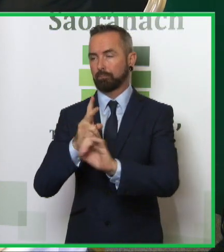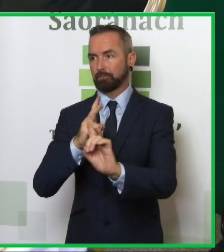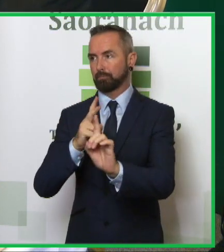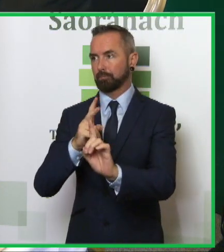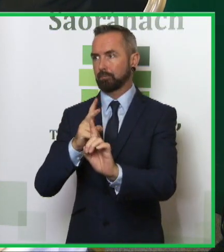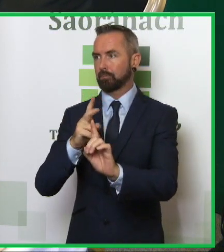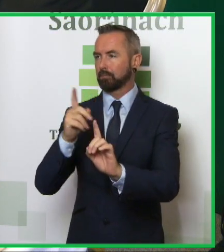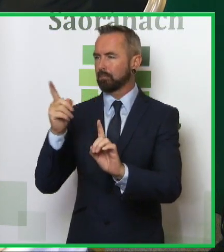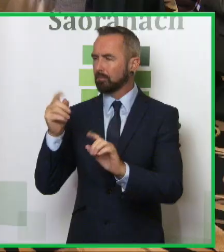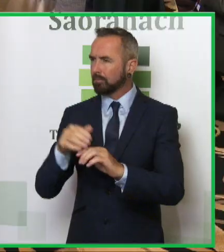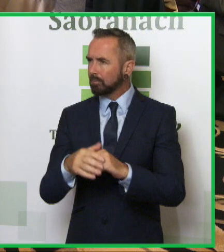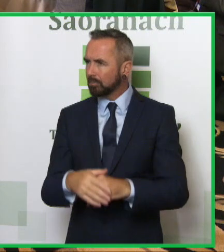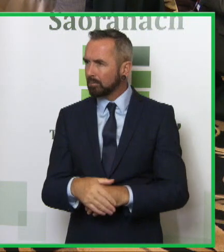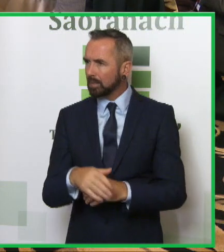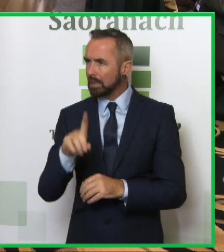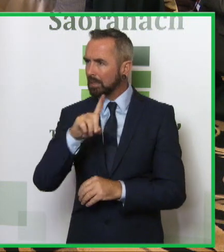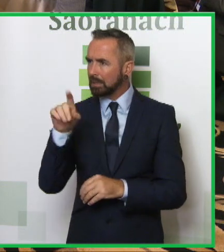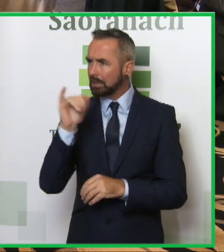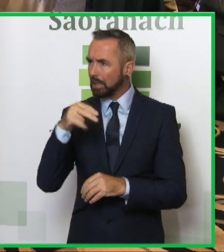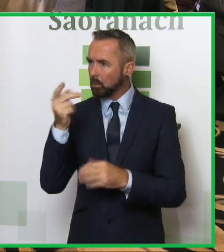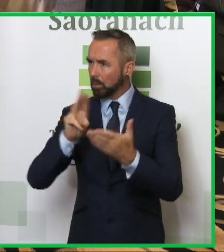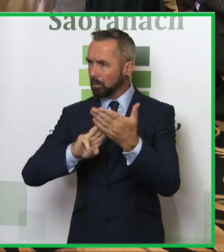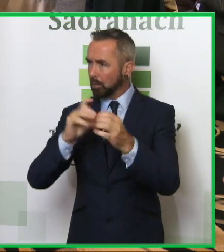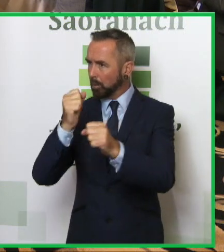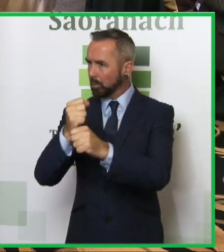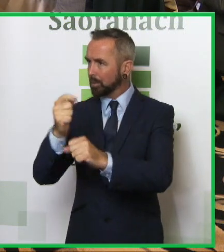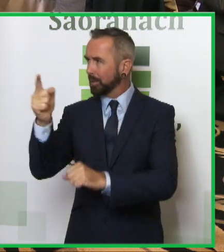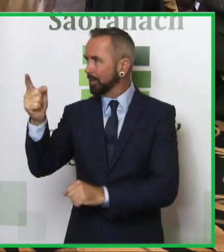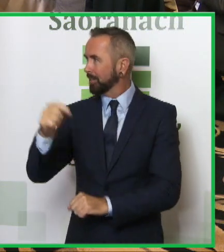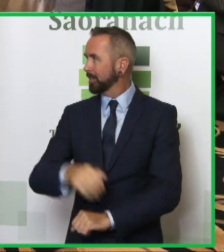second. Zain, just 1 second. Sorry.